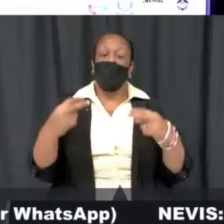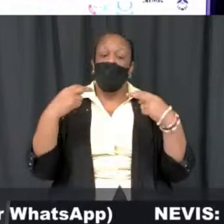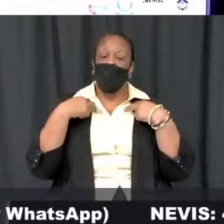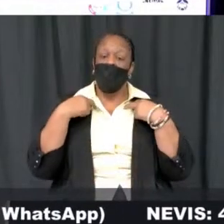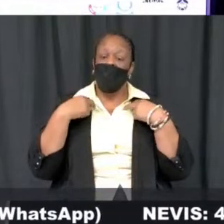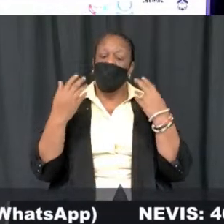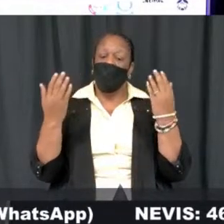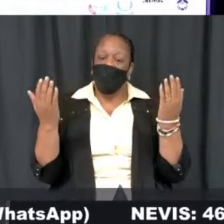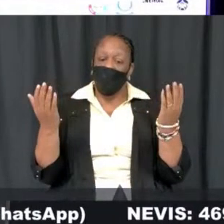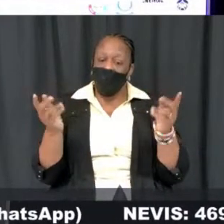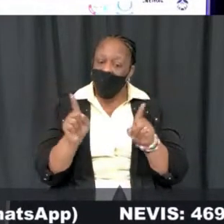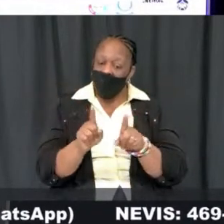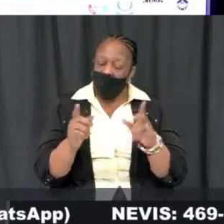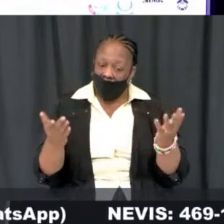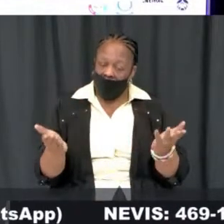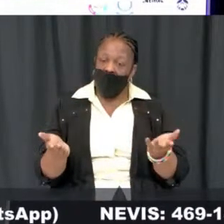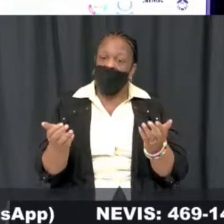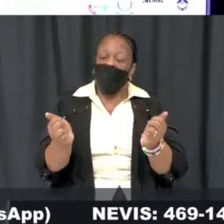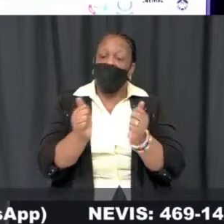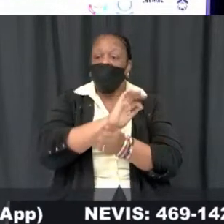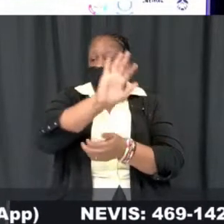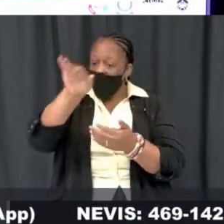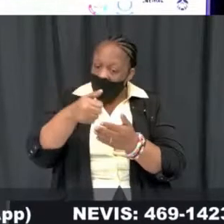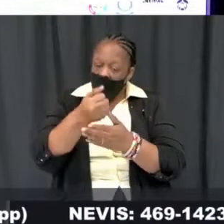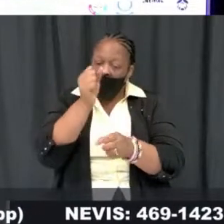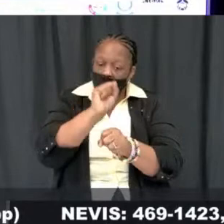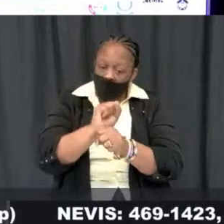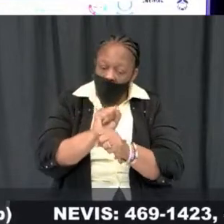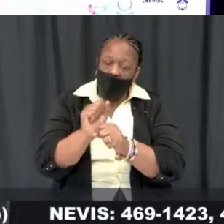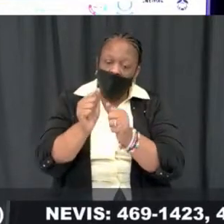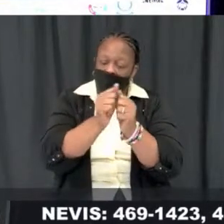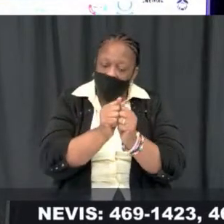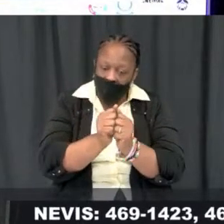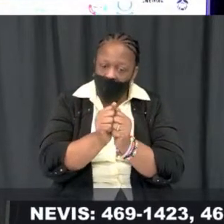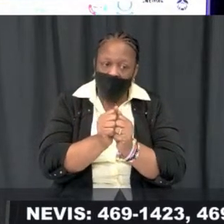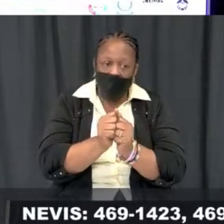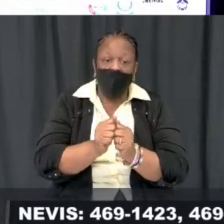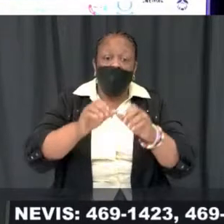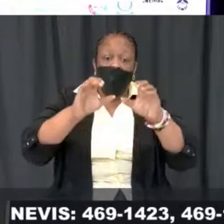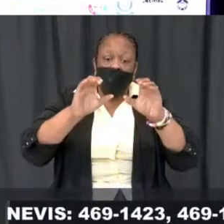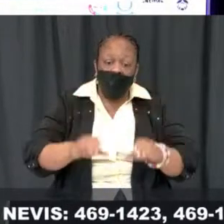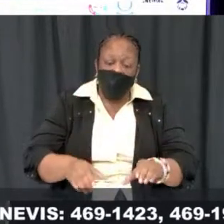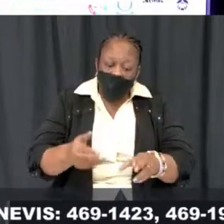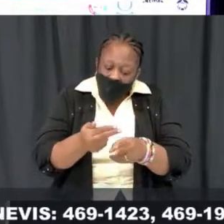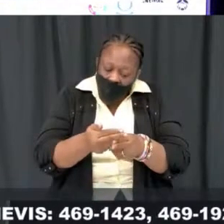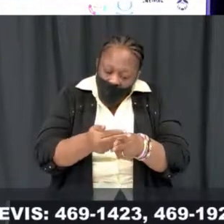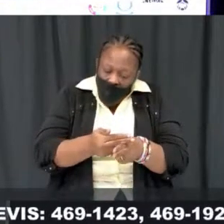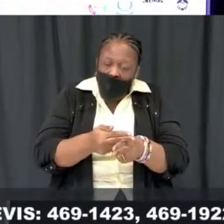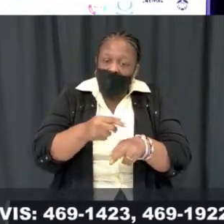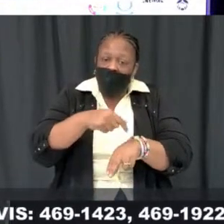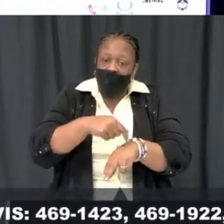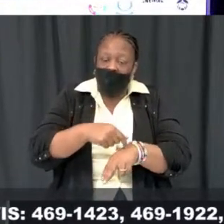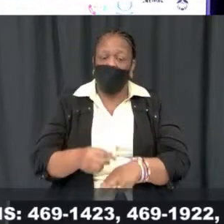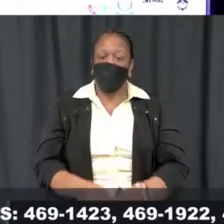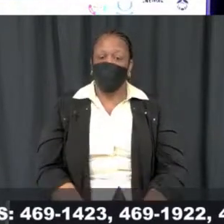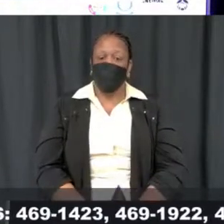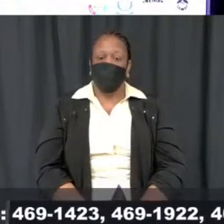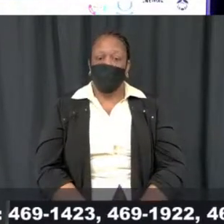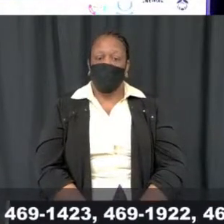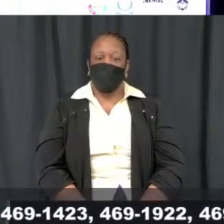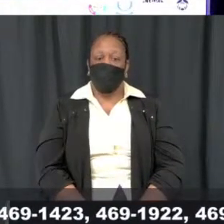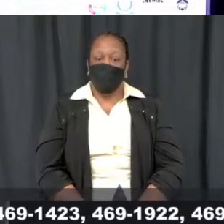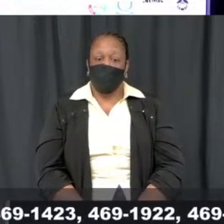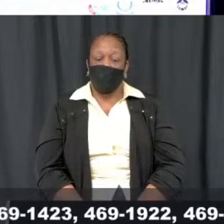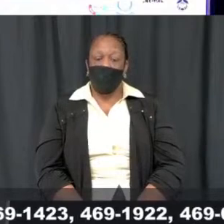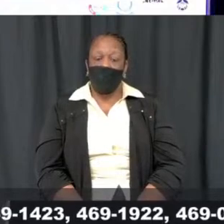crisis under control with your assistance in a shorter period than that. We are hoping to get that cruise ship arrive